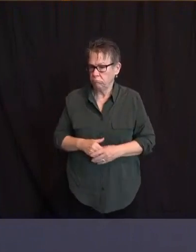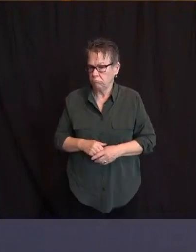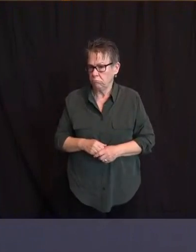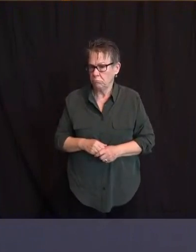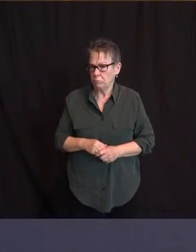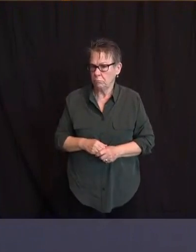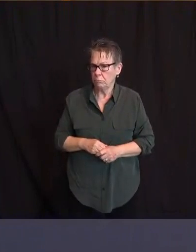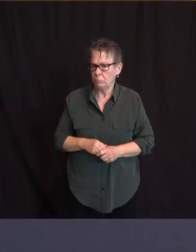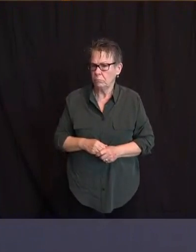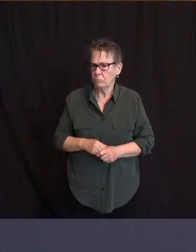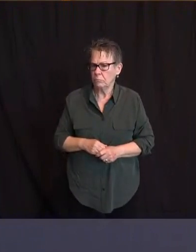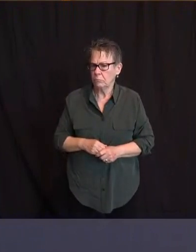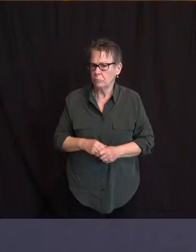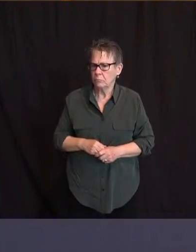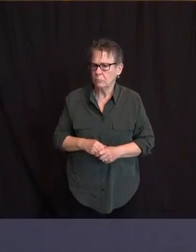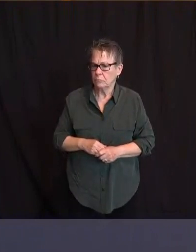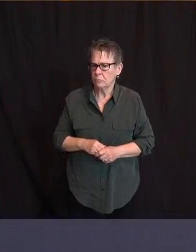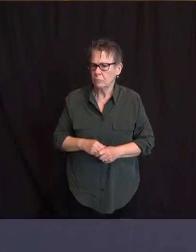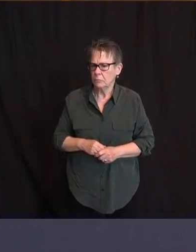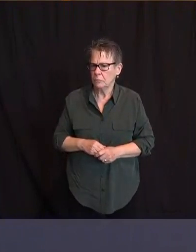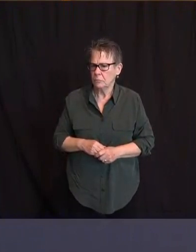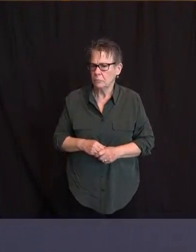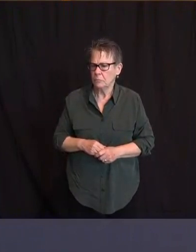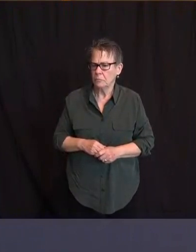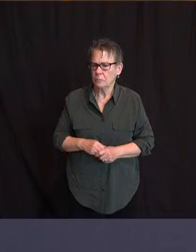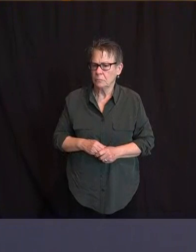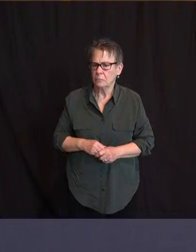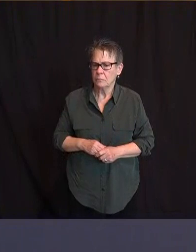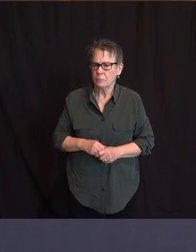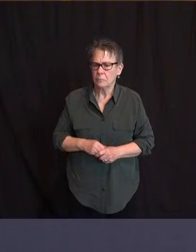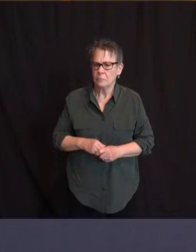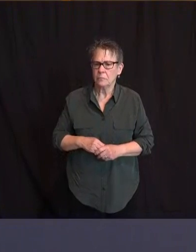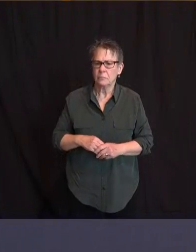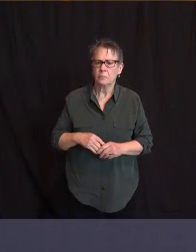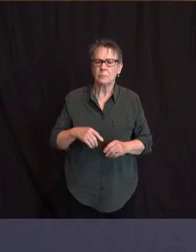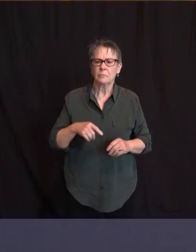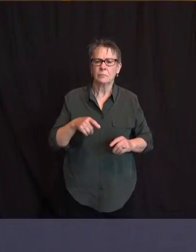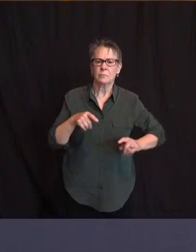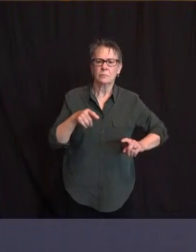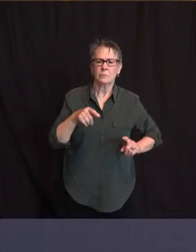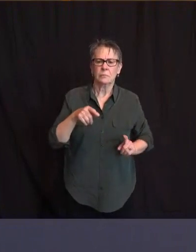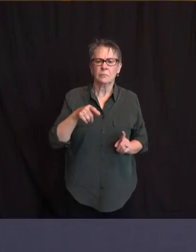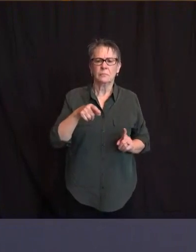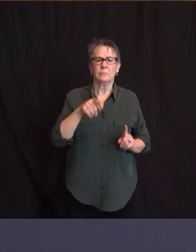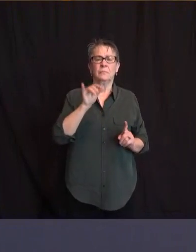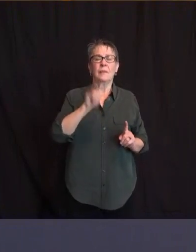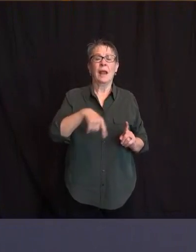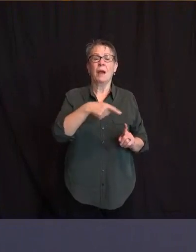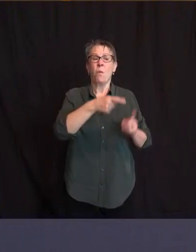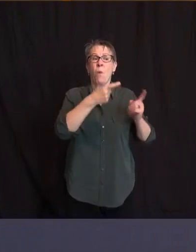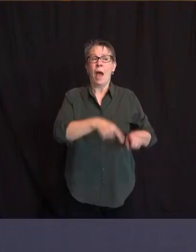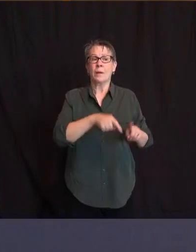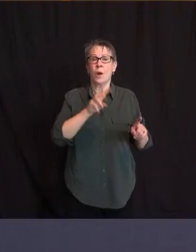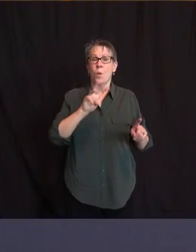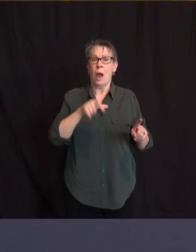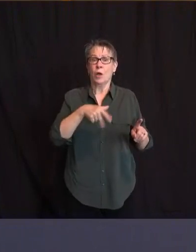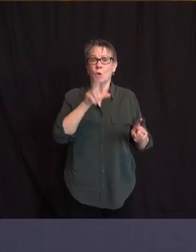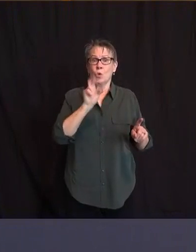employees and vendors coming into the facilities for symptoms. We've curtailed